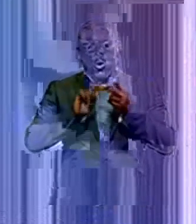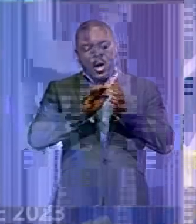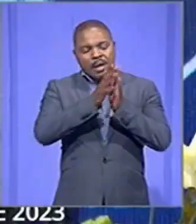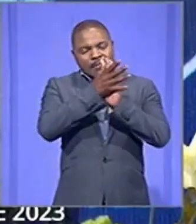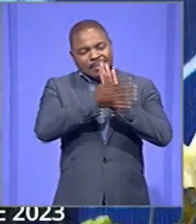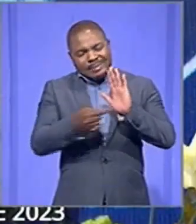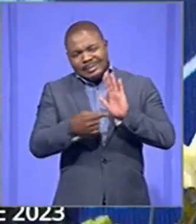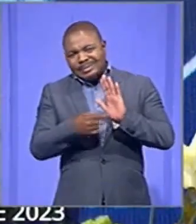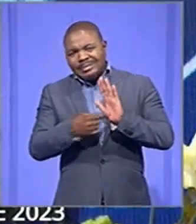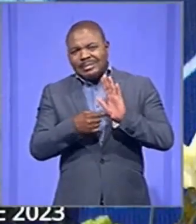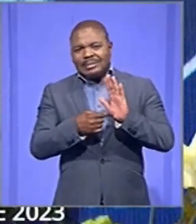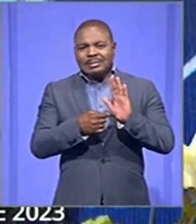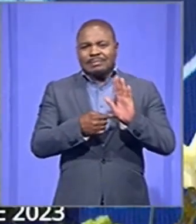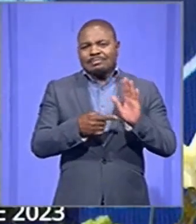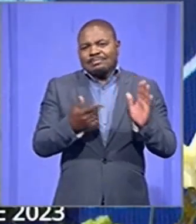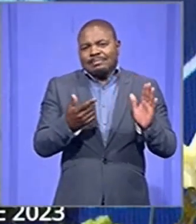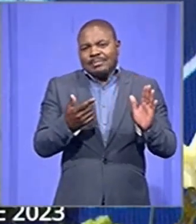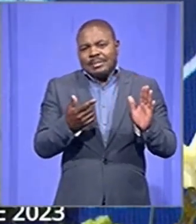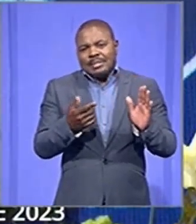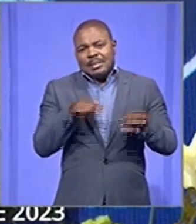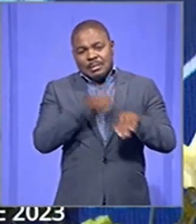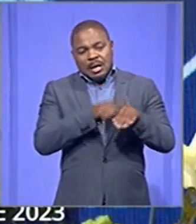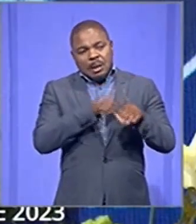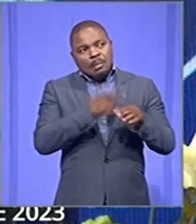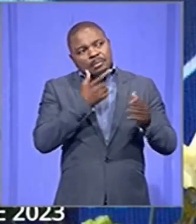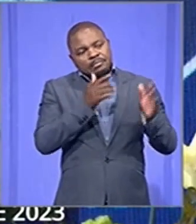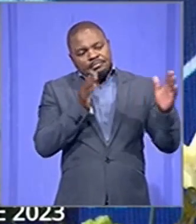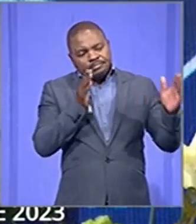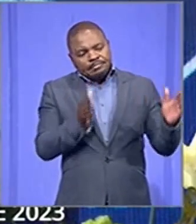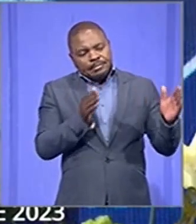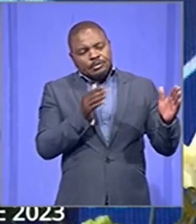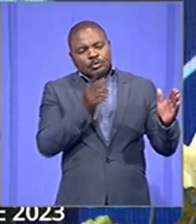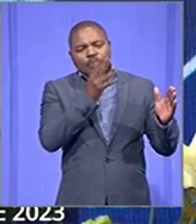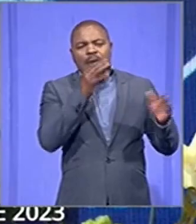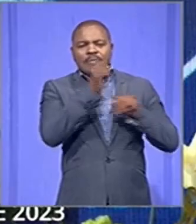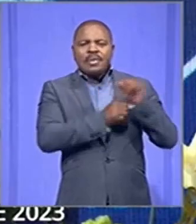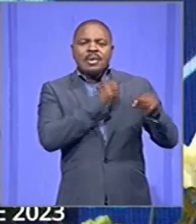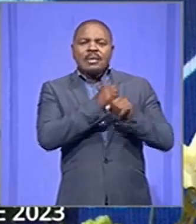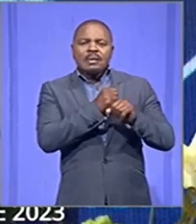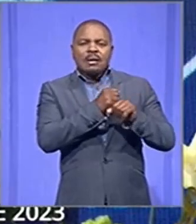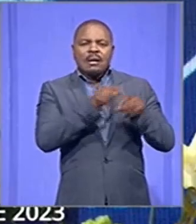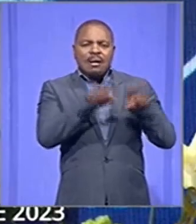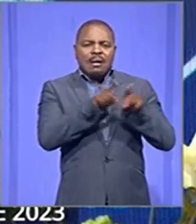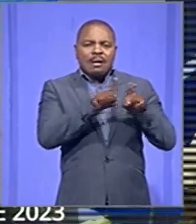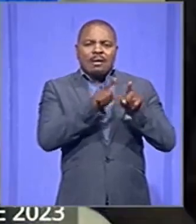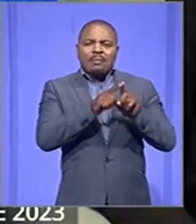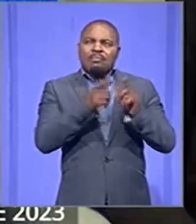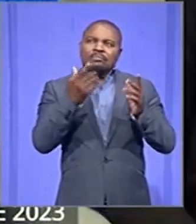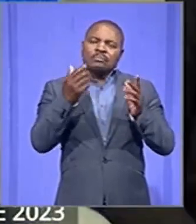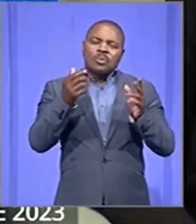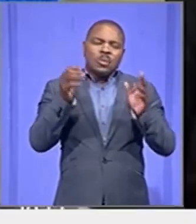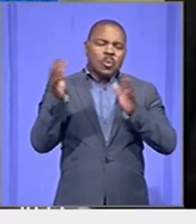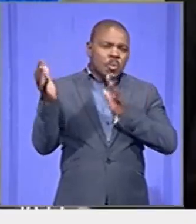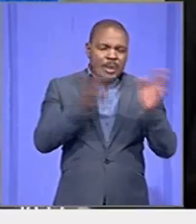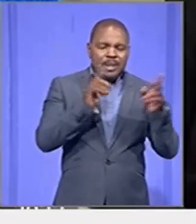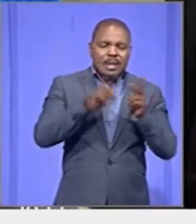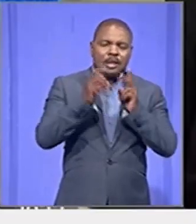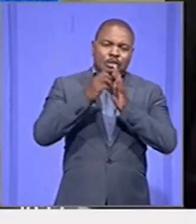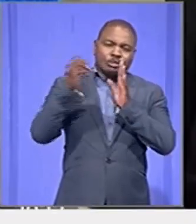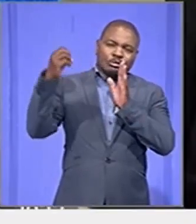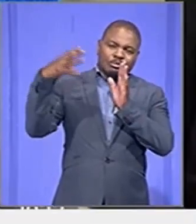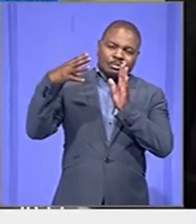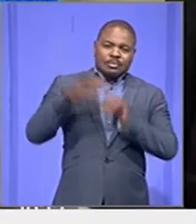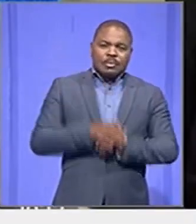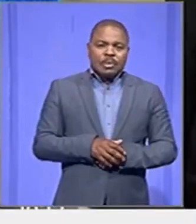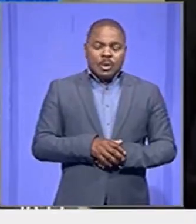that typically lasts, anywhere between 25 years, which is renewables, wind and solar. As